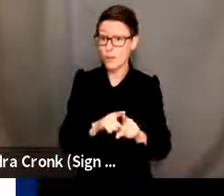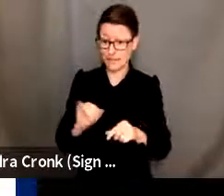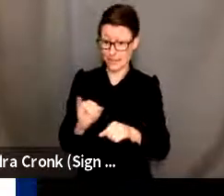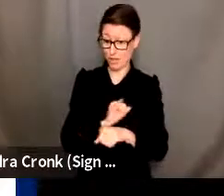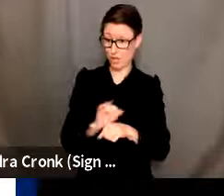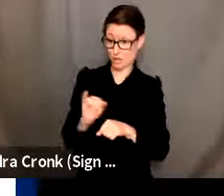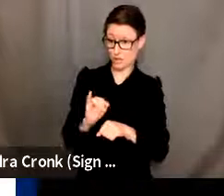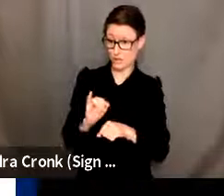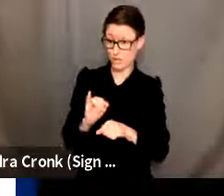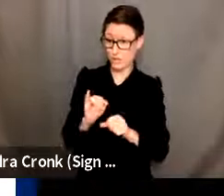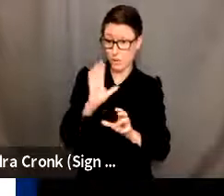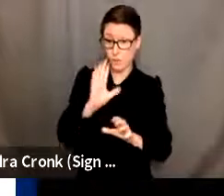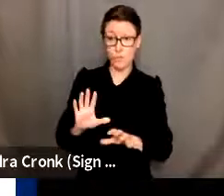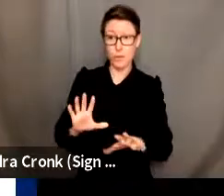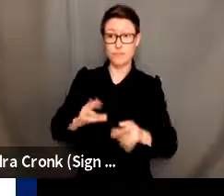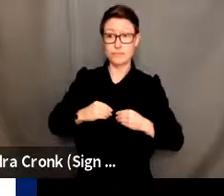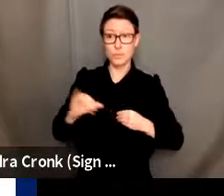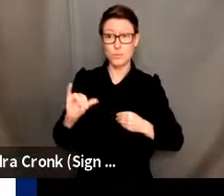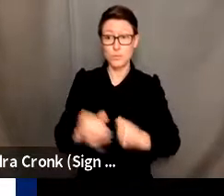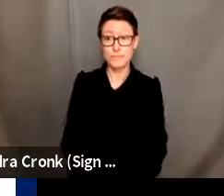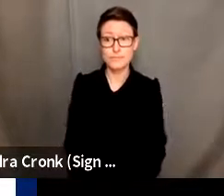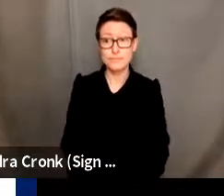our departments.